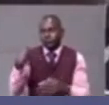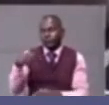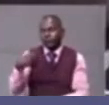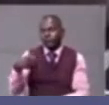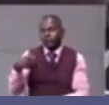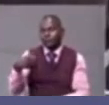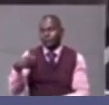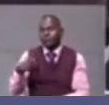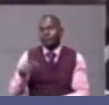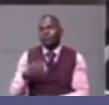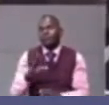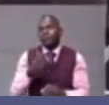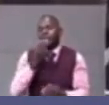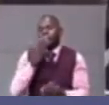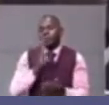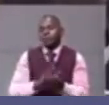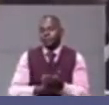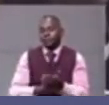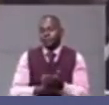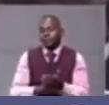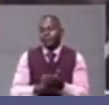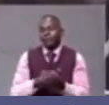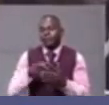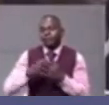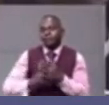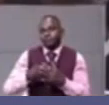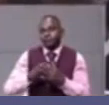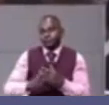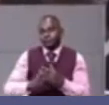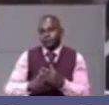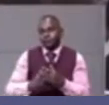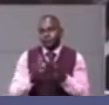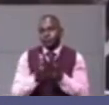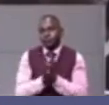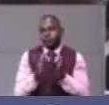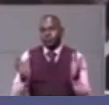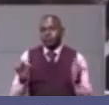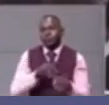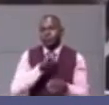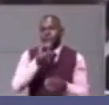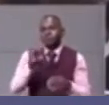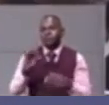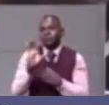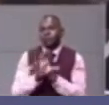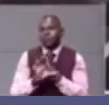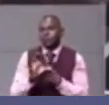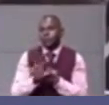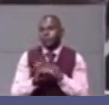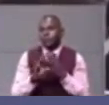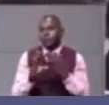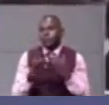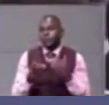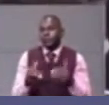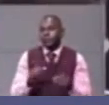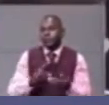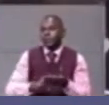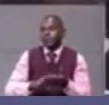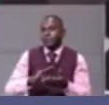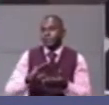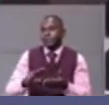equipment, and I believe all the equipments will be maintained across the country, including those of